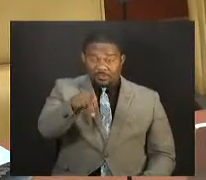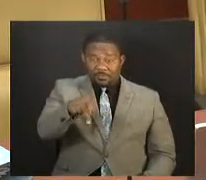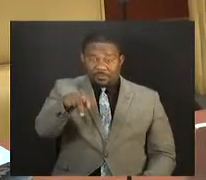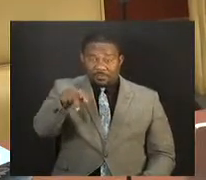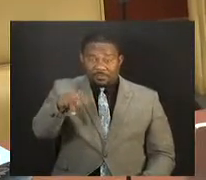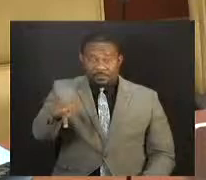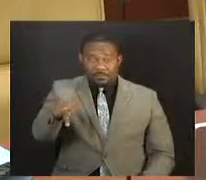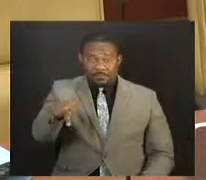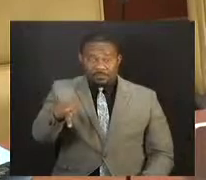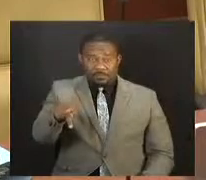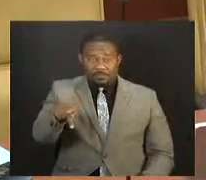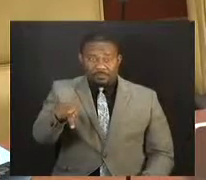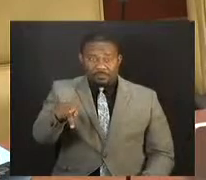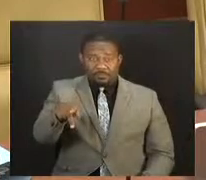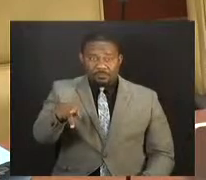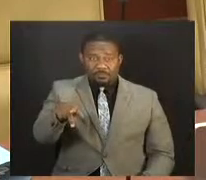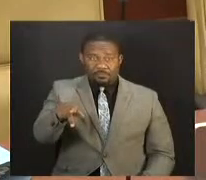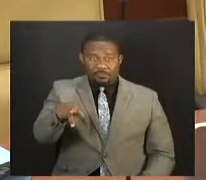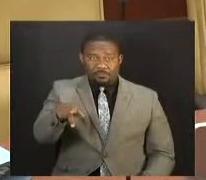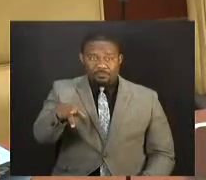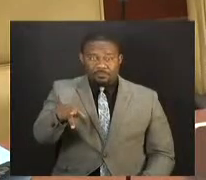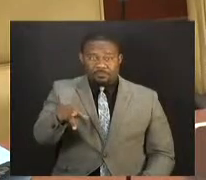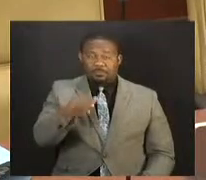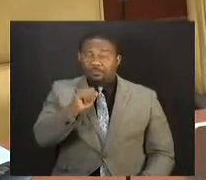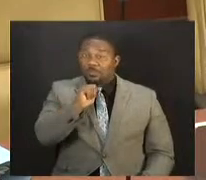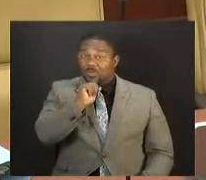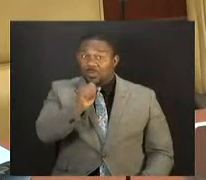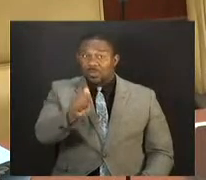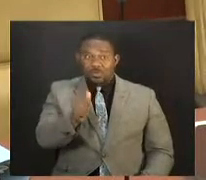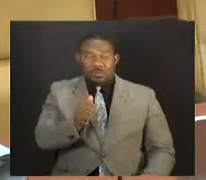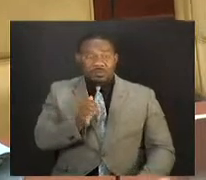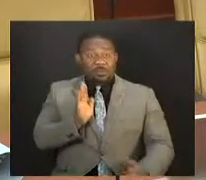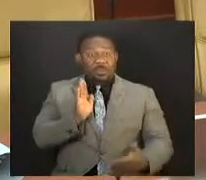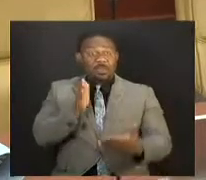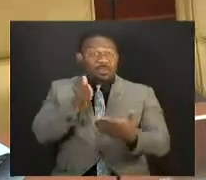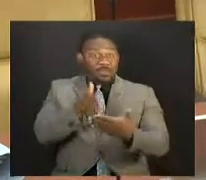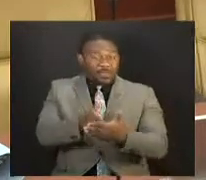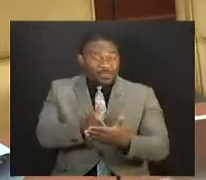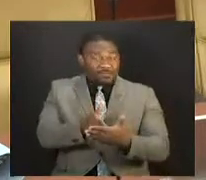is not against accountability.